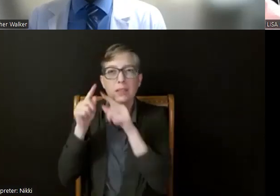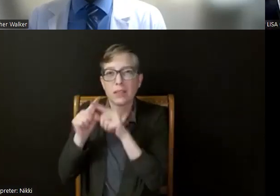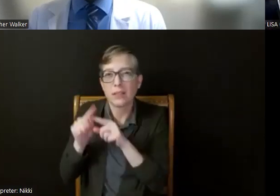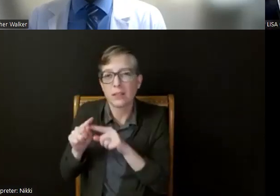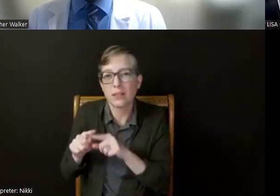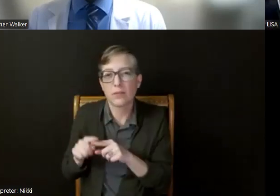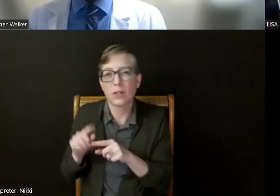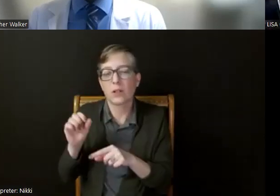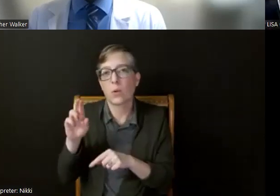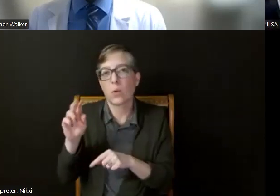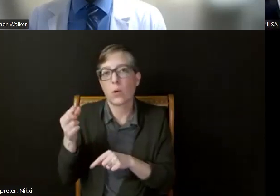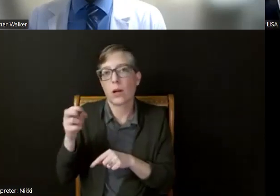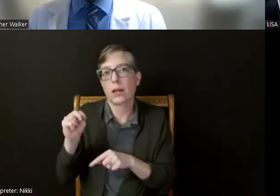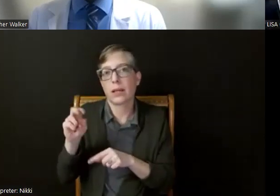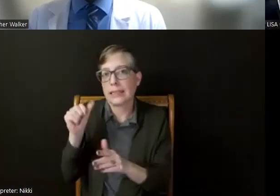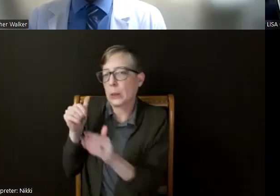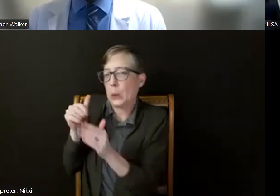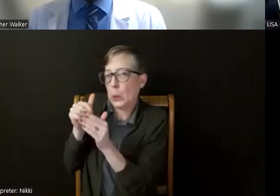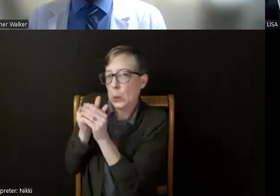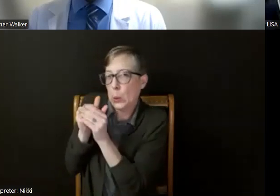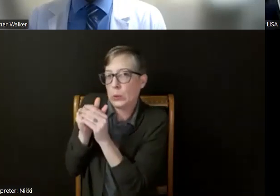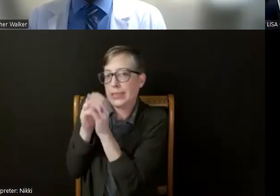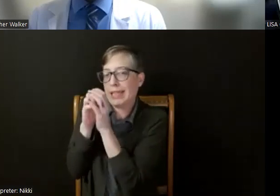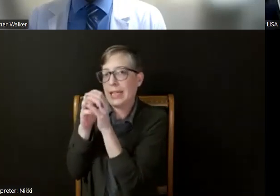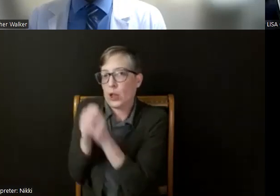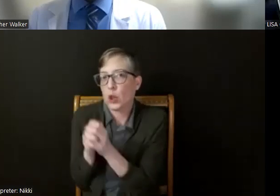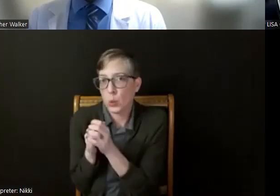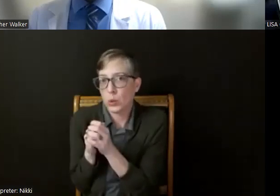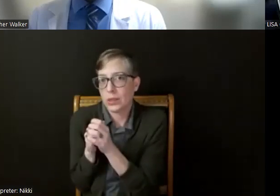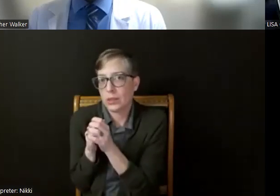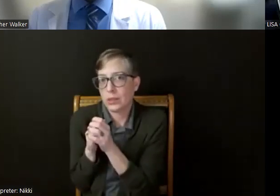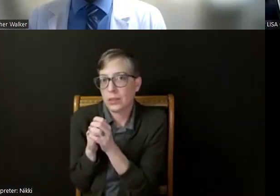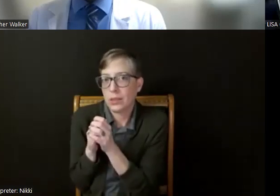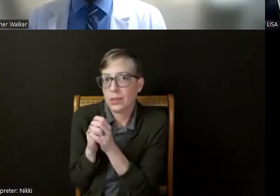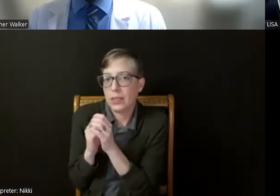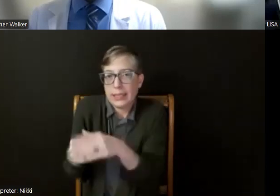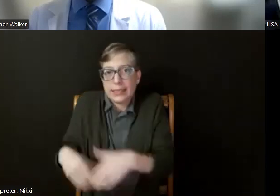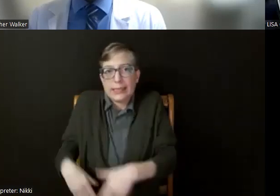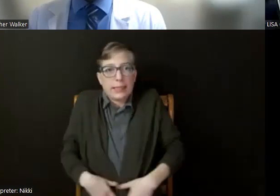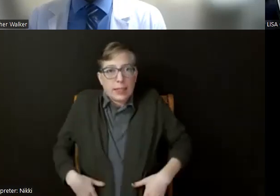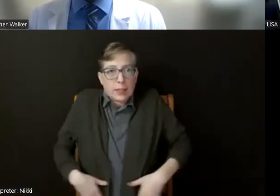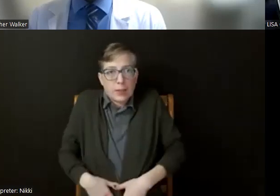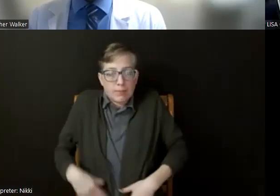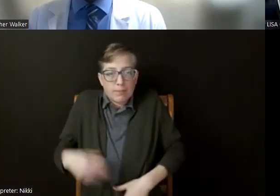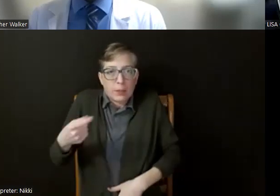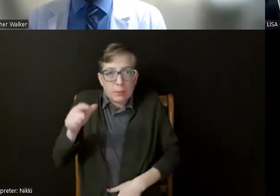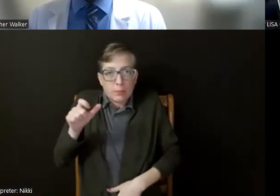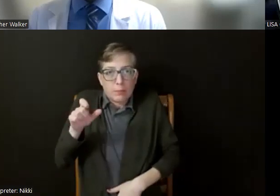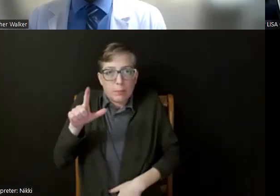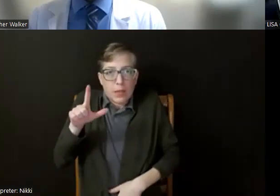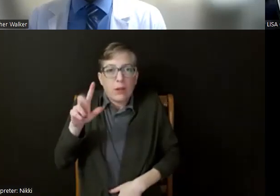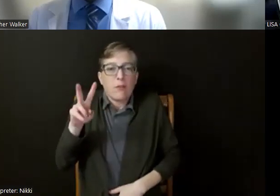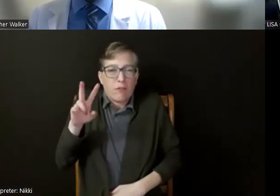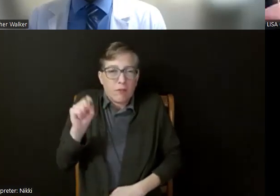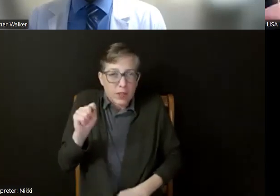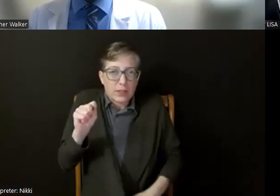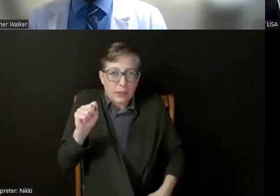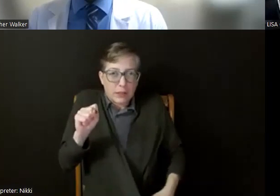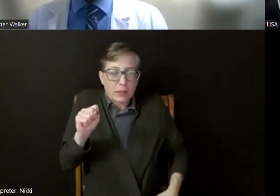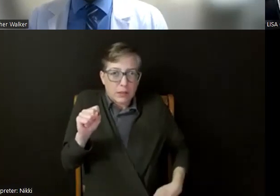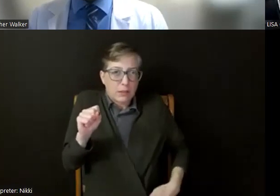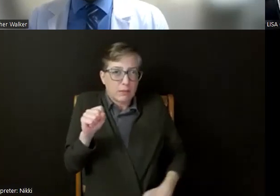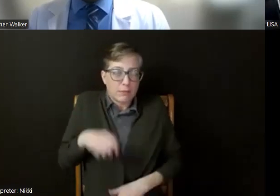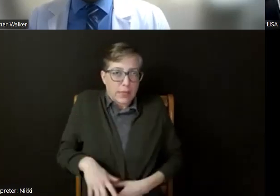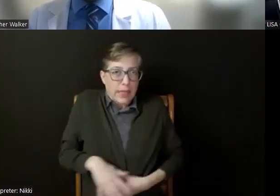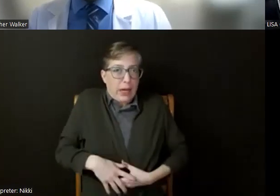are very close to it in a tight space down in the pelvis. And so that has what has really driven the way that it